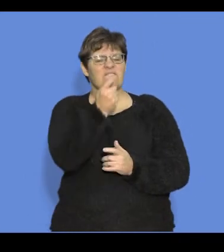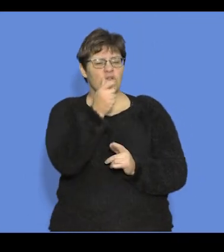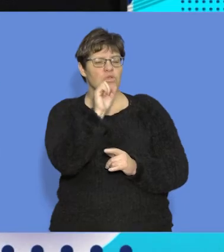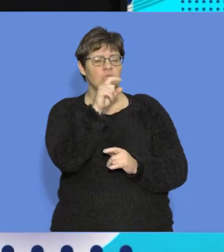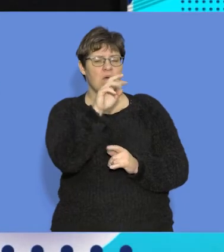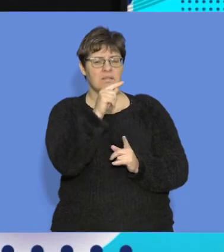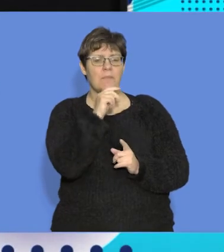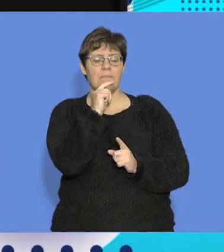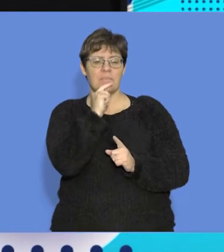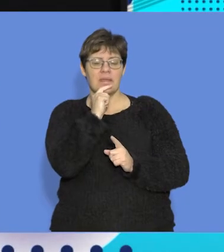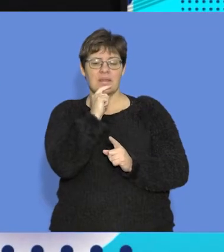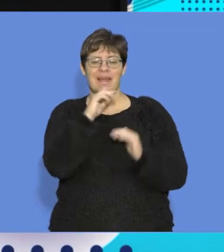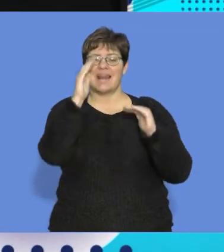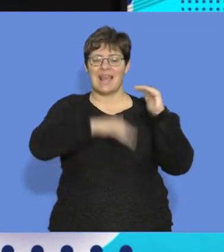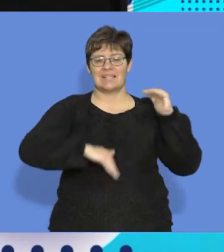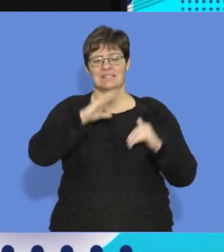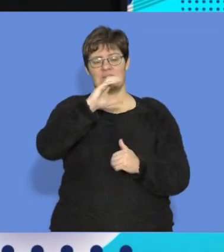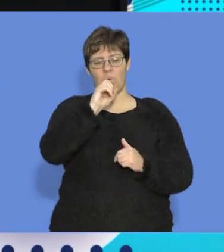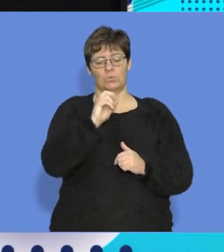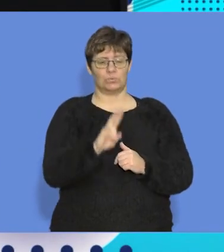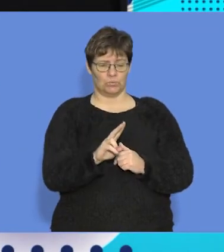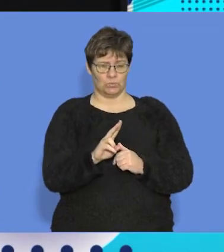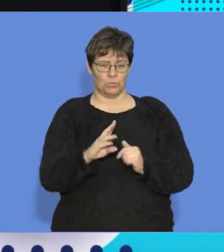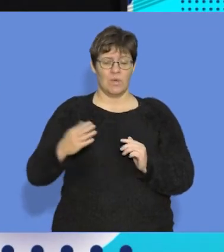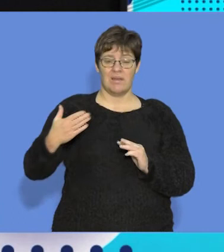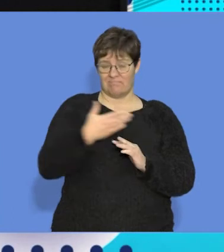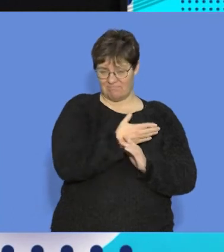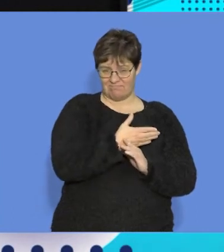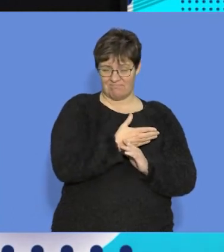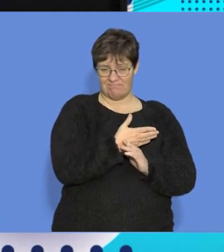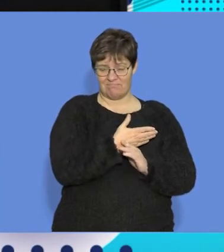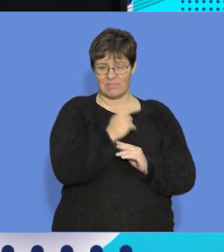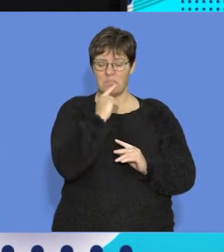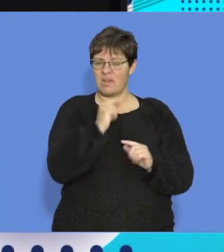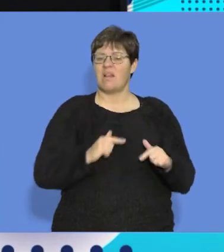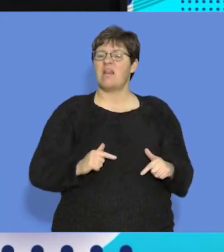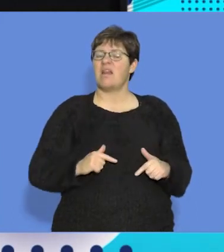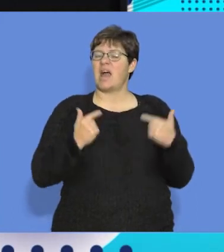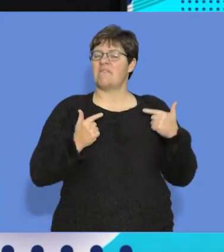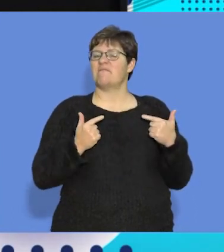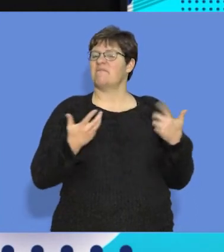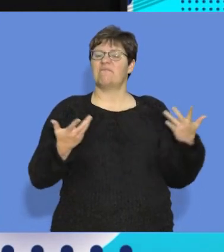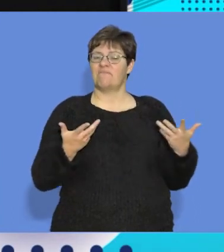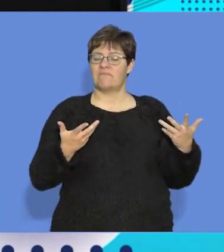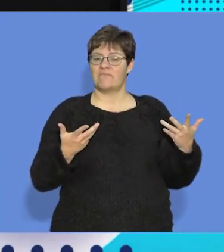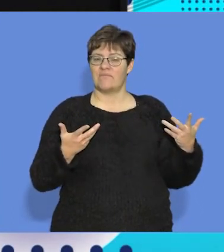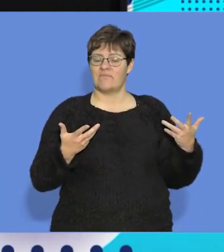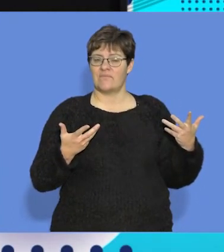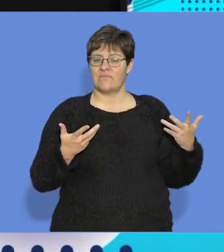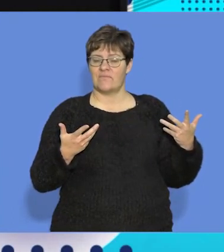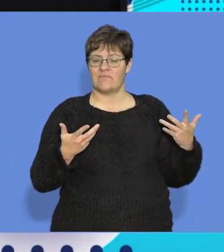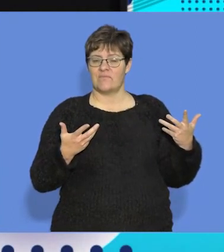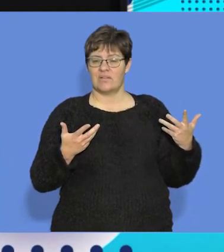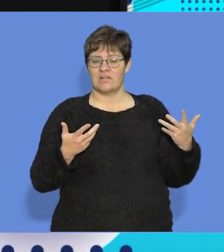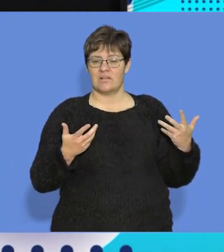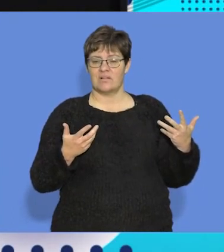that less carbon dioxide can get in, so it would survive in an environment that has got a